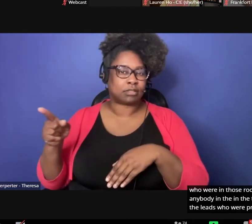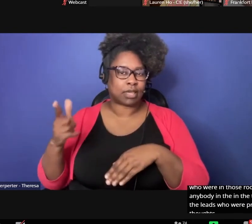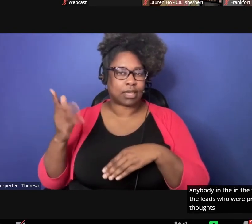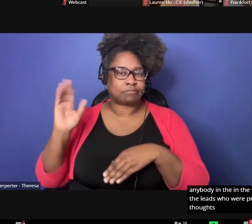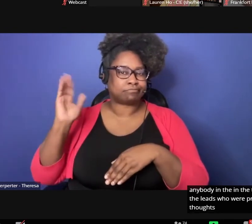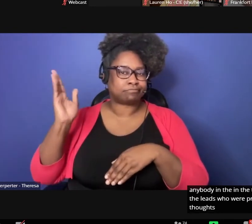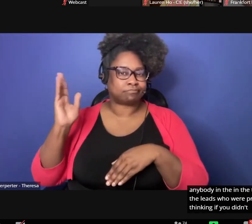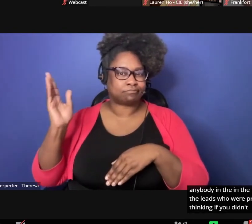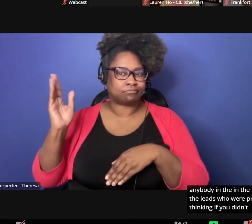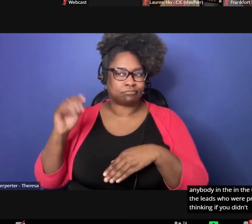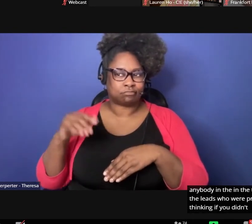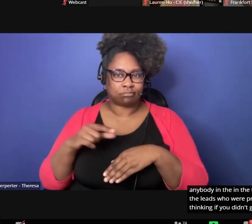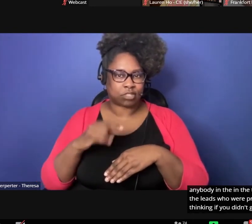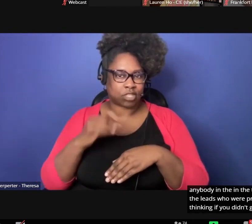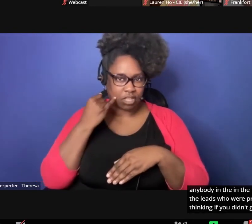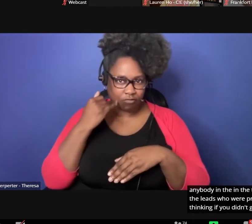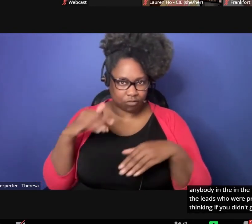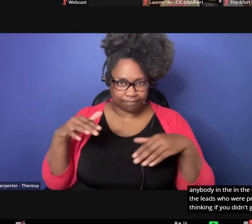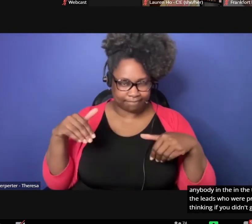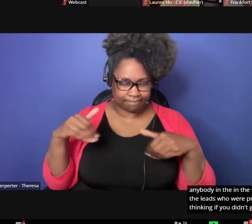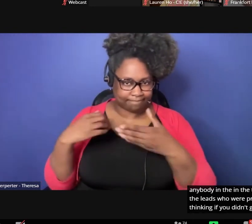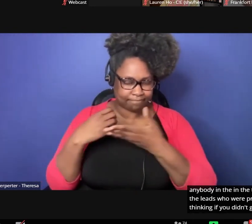you didn't get a chance to